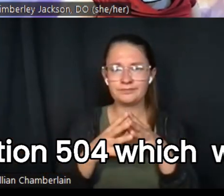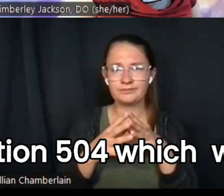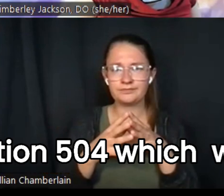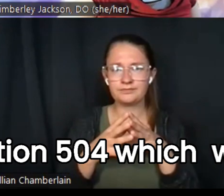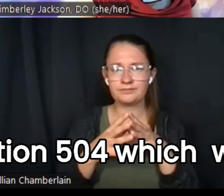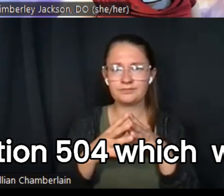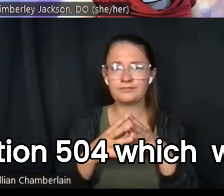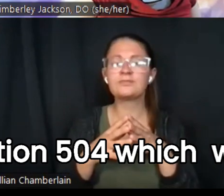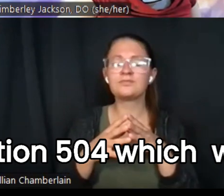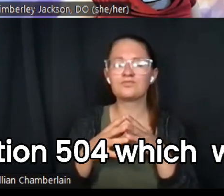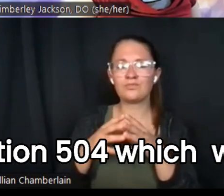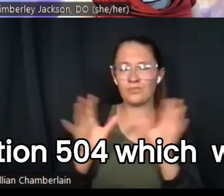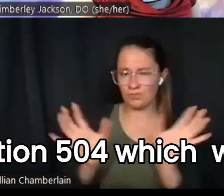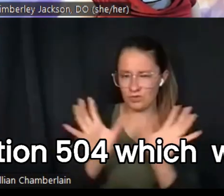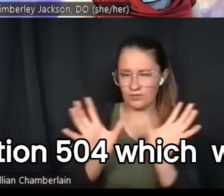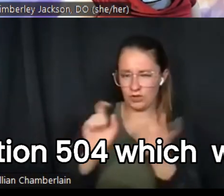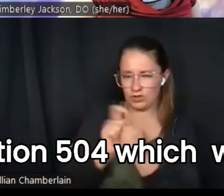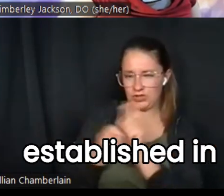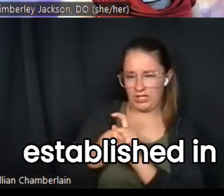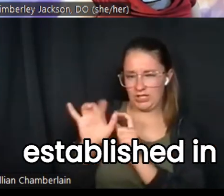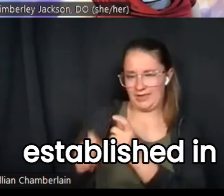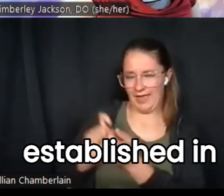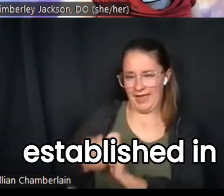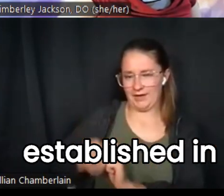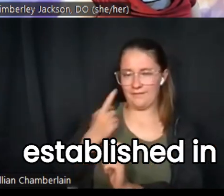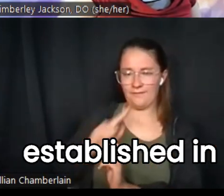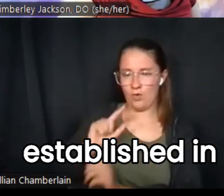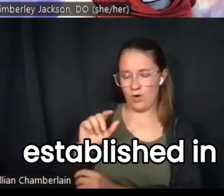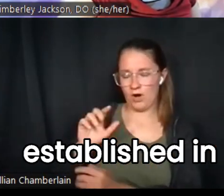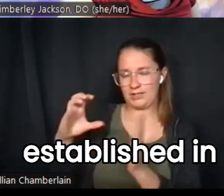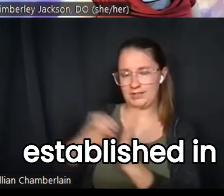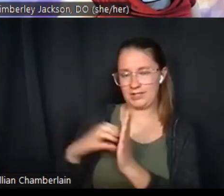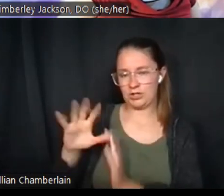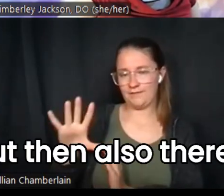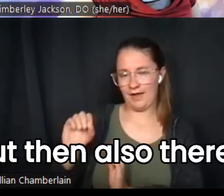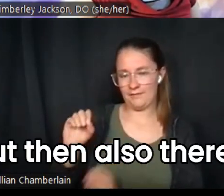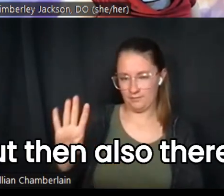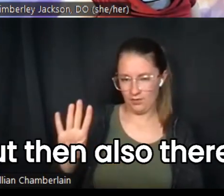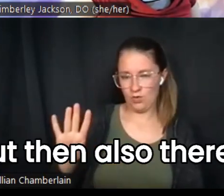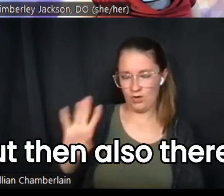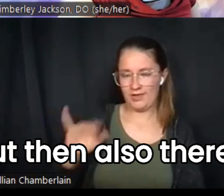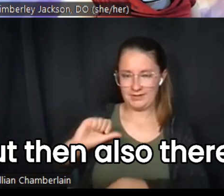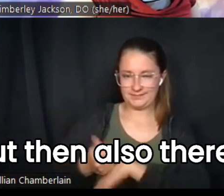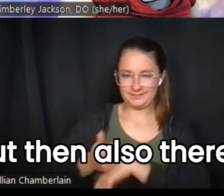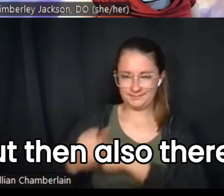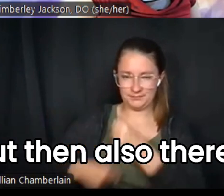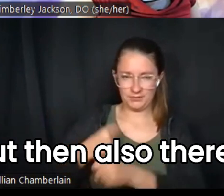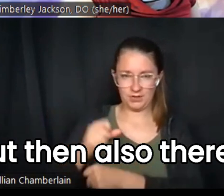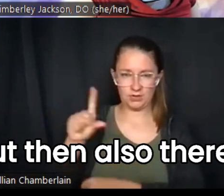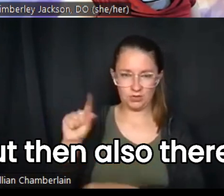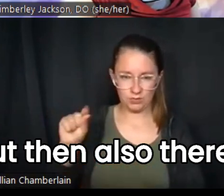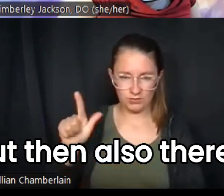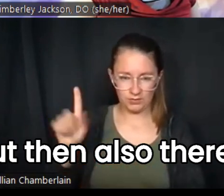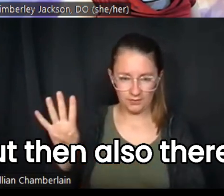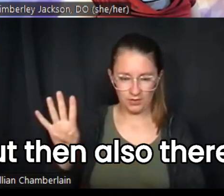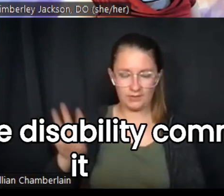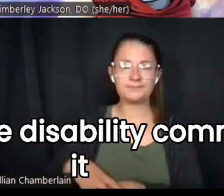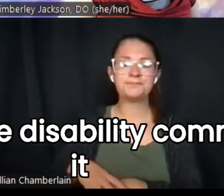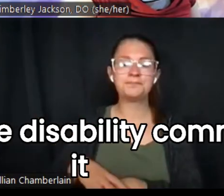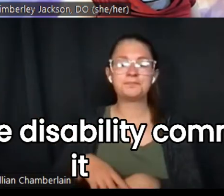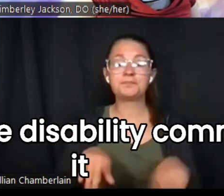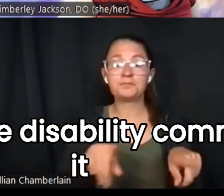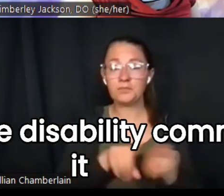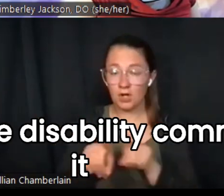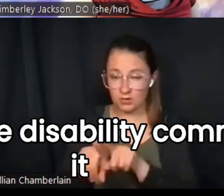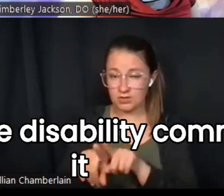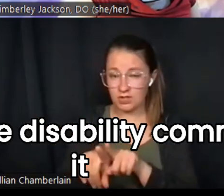to Section 504, which was established in 2024. But then also there were